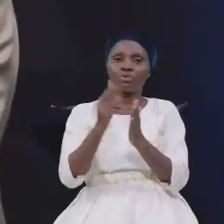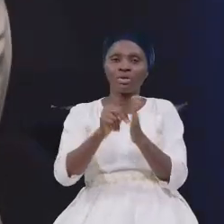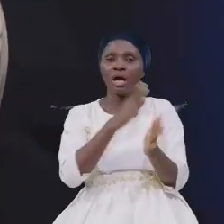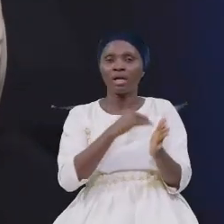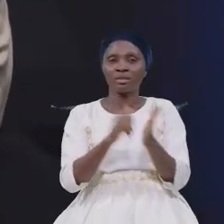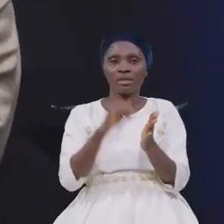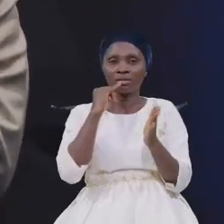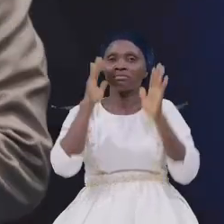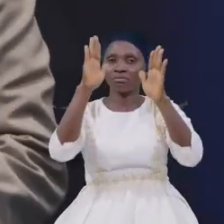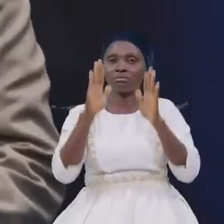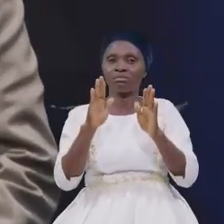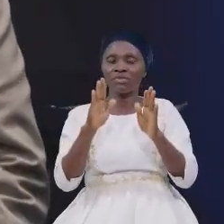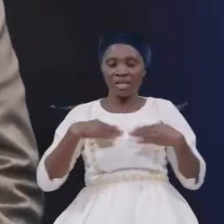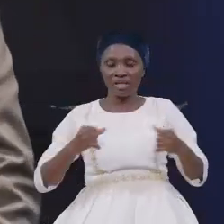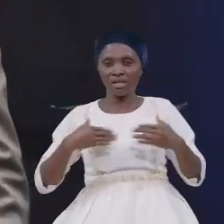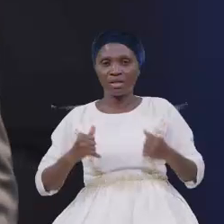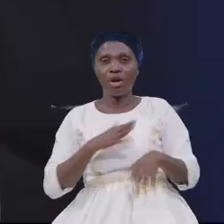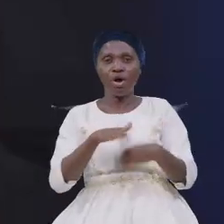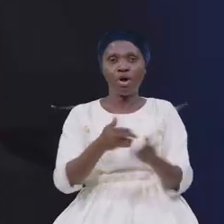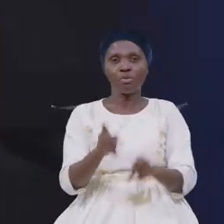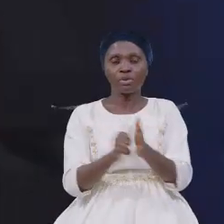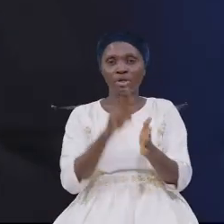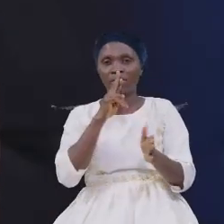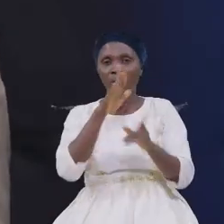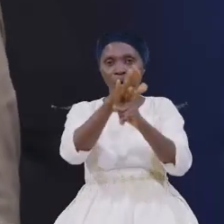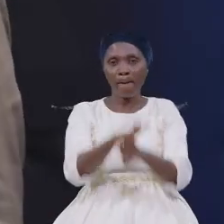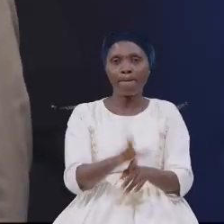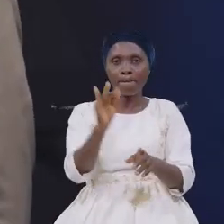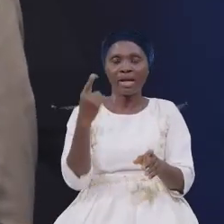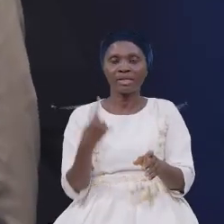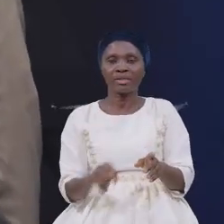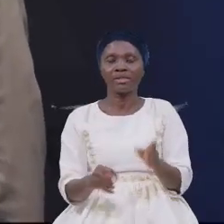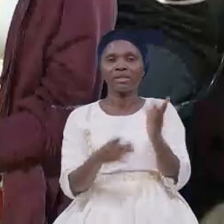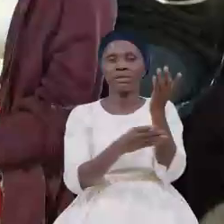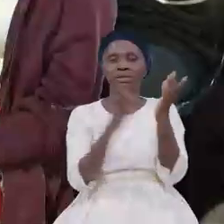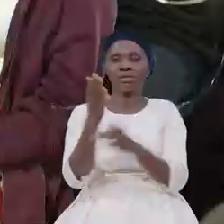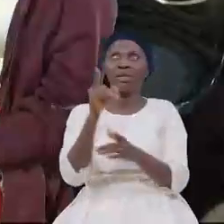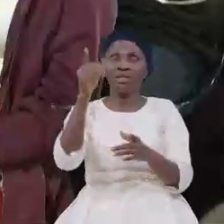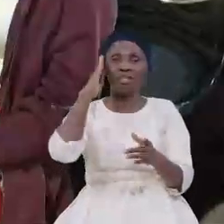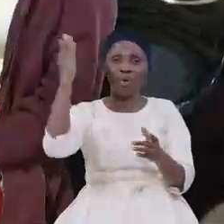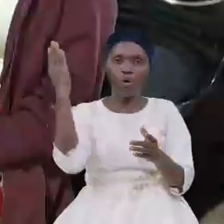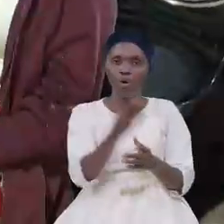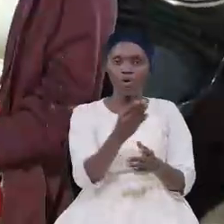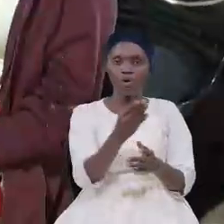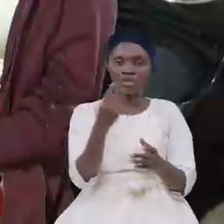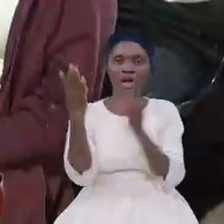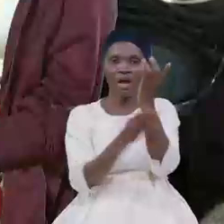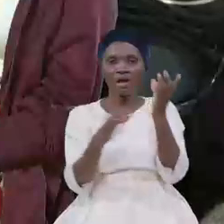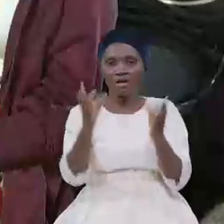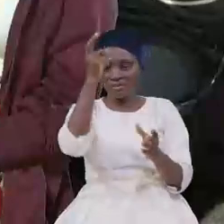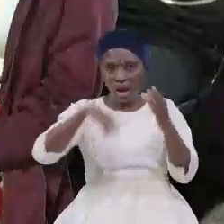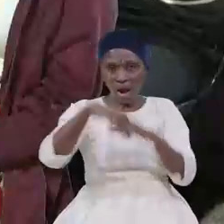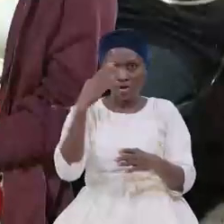oppressed of the devil. He will strike the hand of the devil out of your life. Because he came to